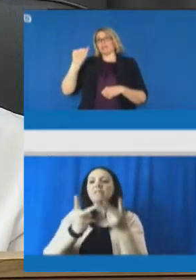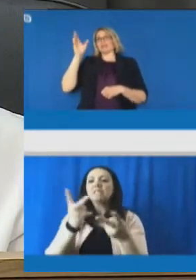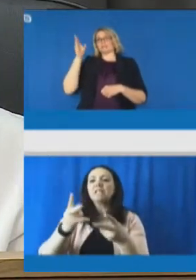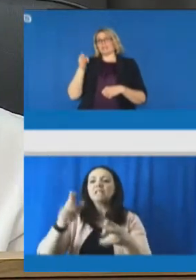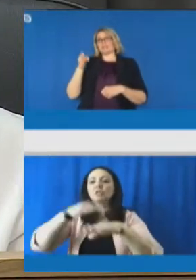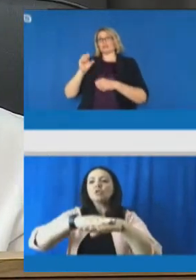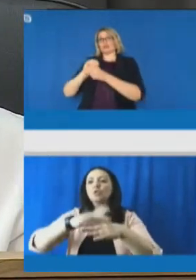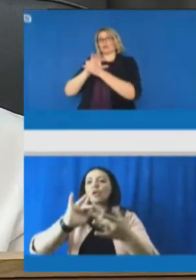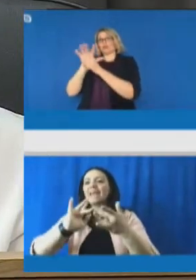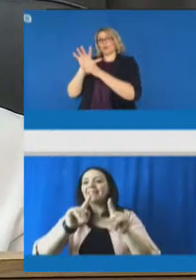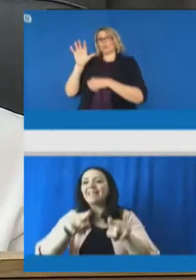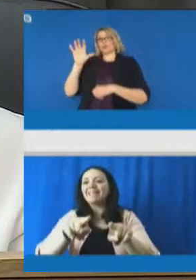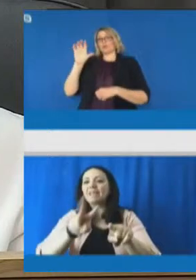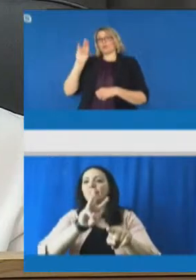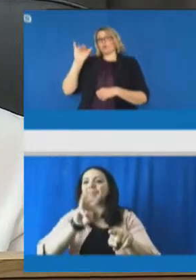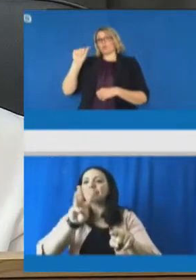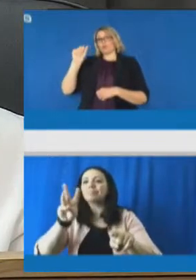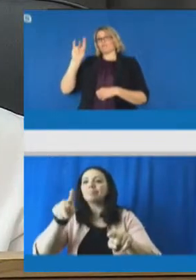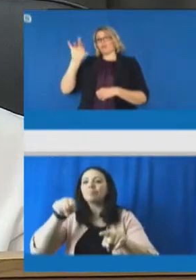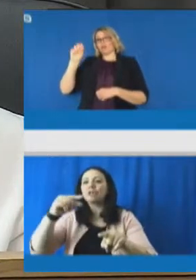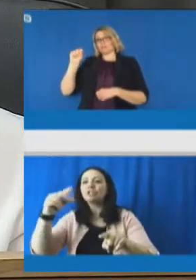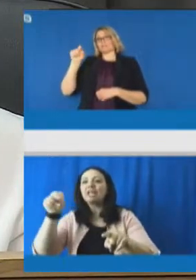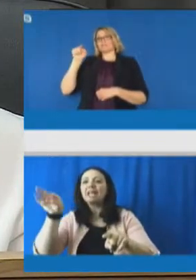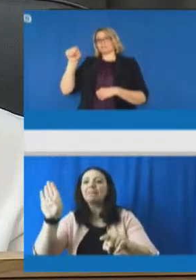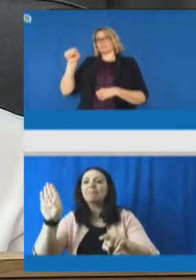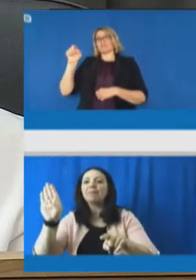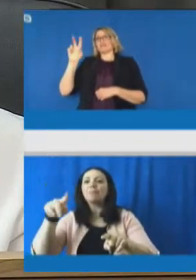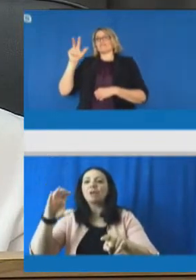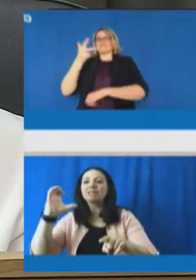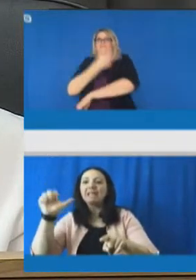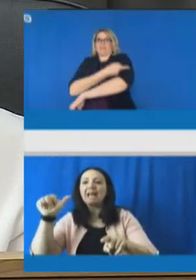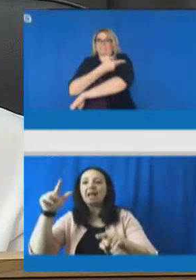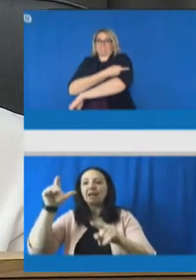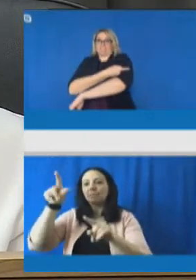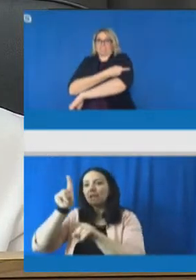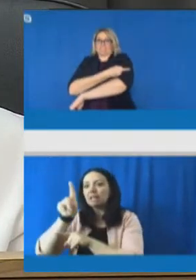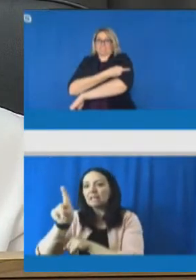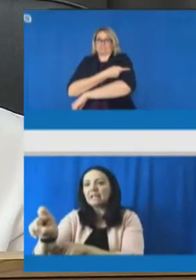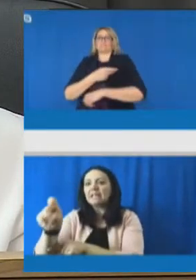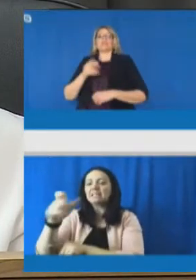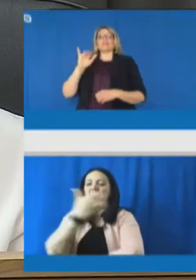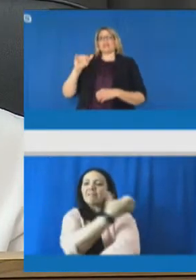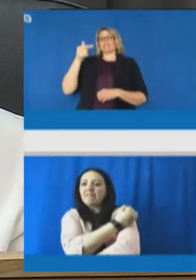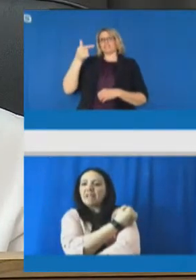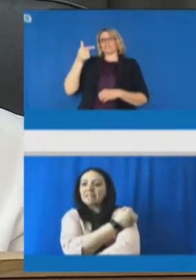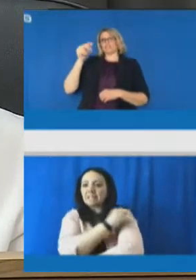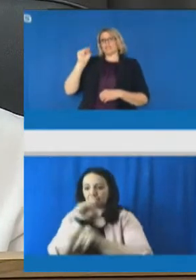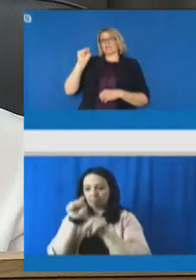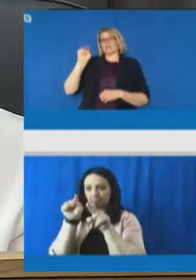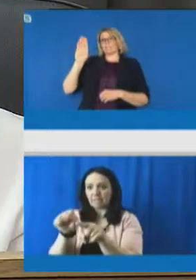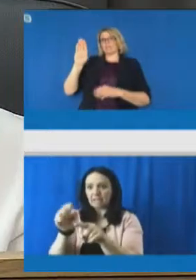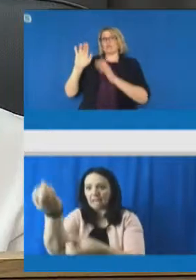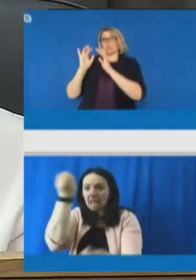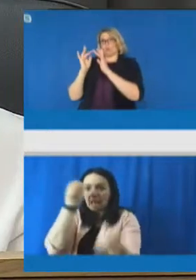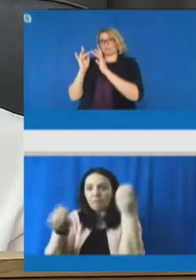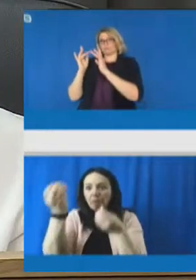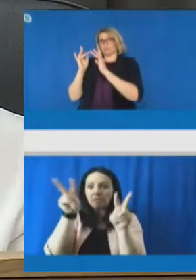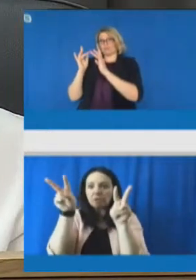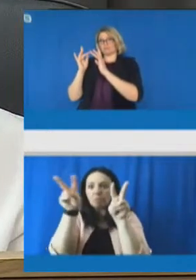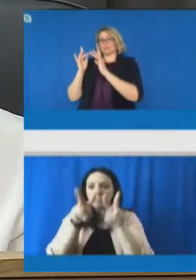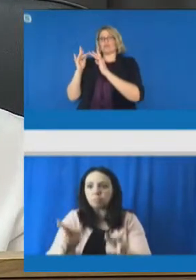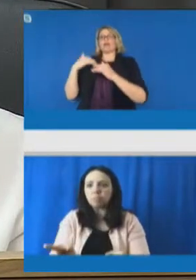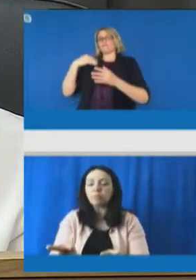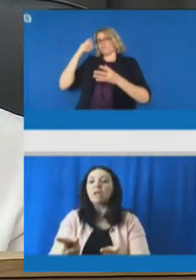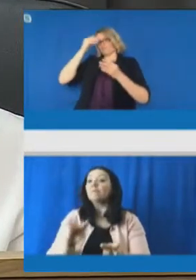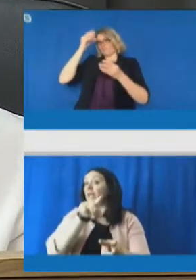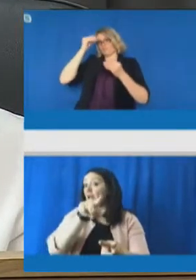on supply, but currently the plan is as follows. People aged 75 and over, as well as truckers